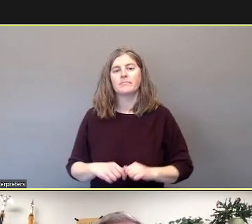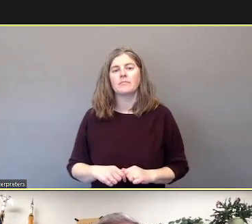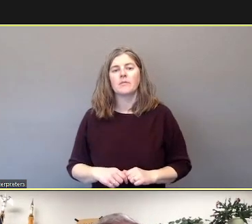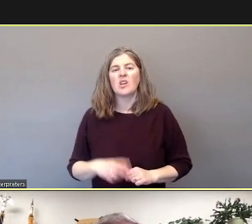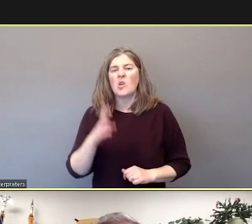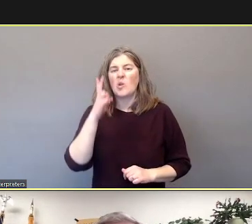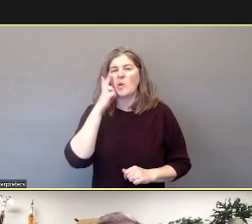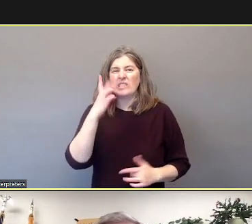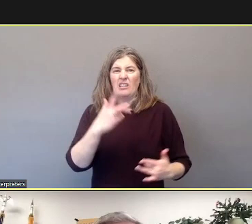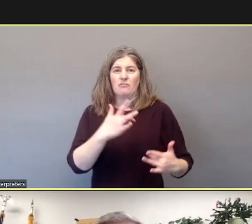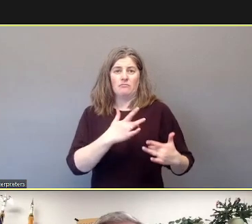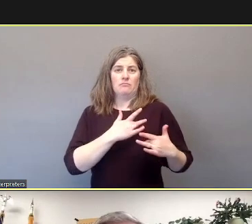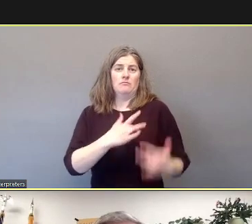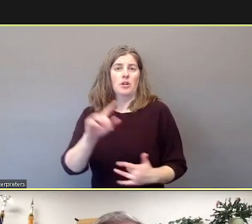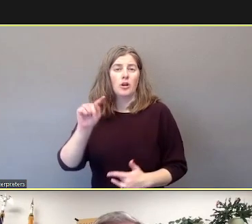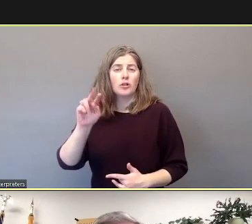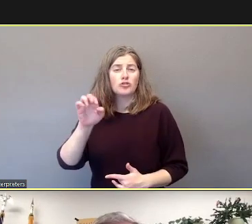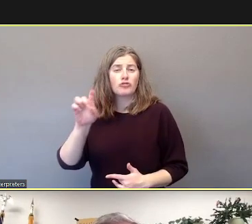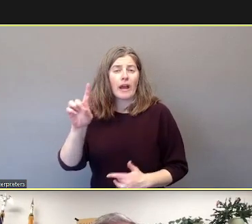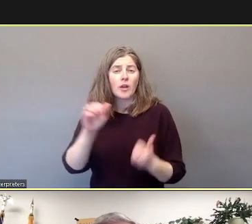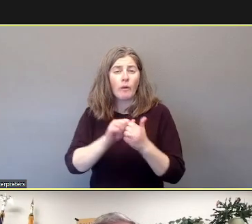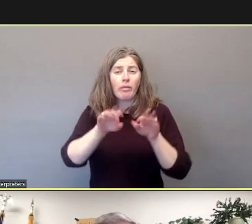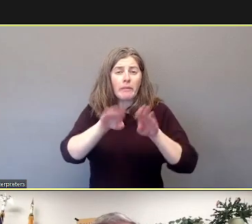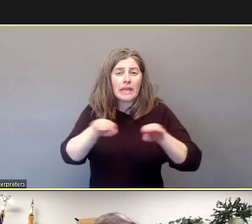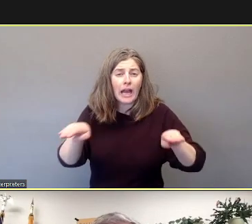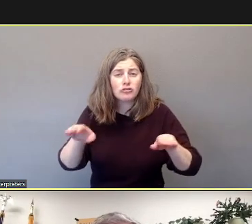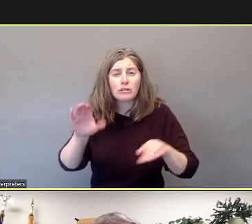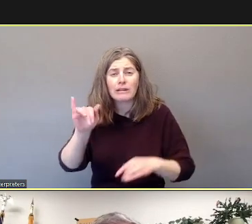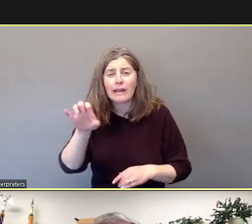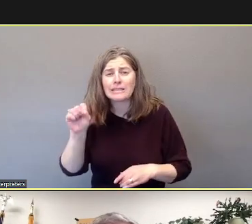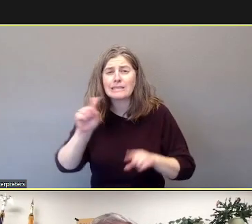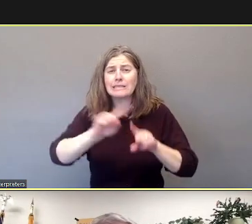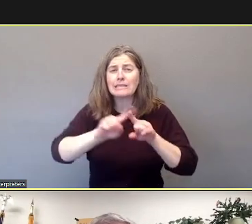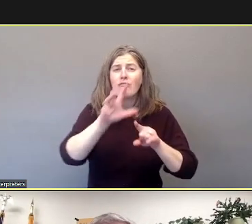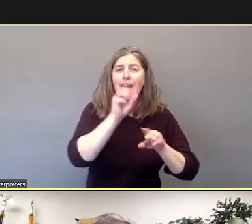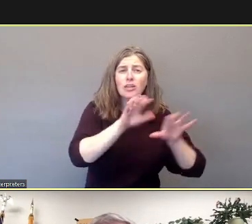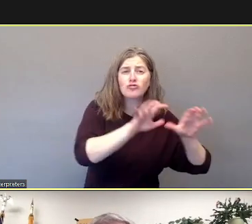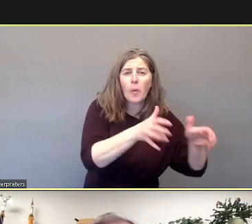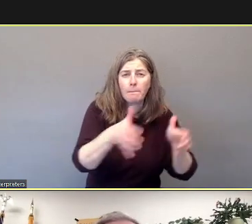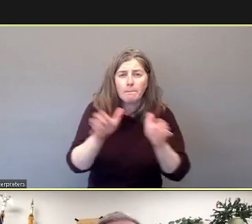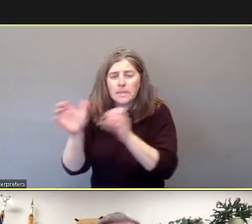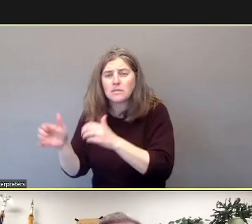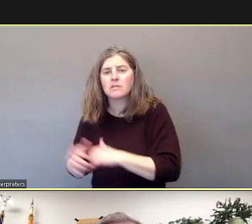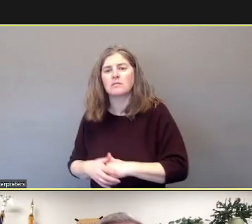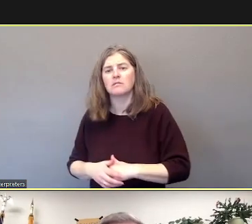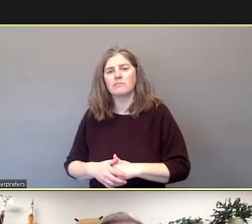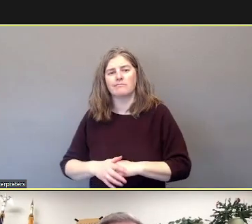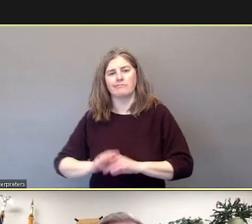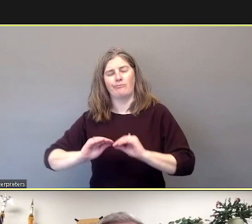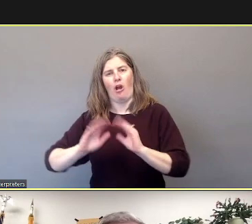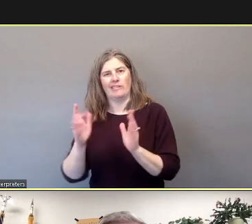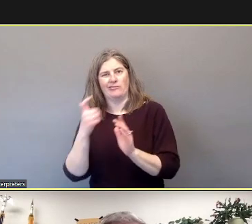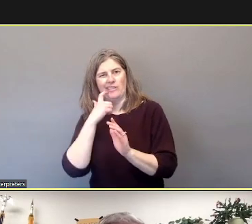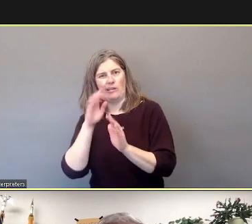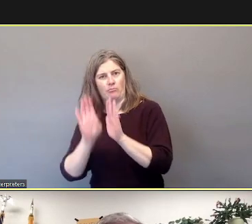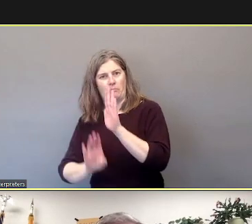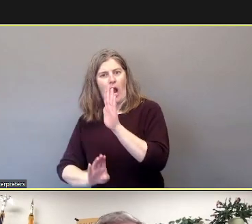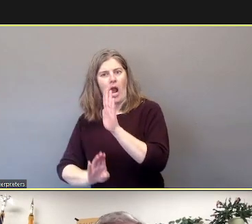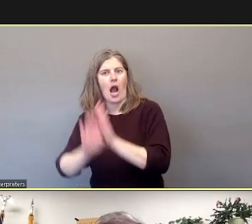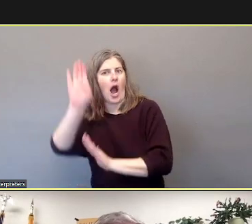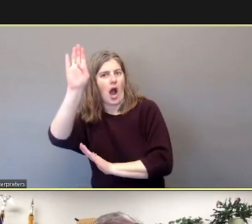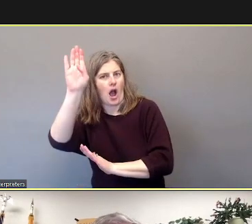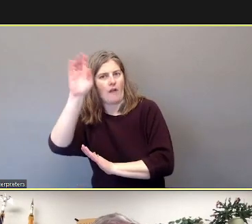see the trends in pediatric cases in various age groups. And obviously we've had a huge surge